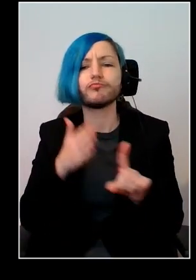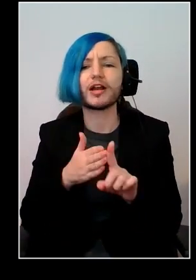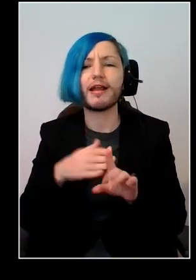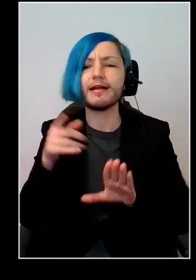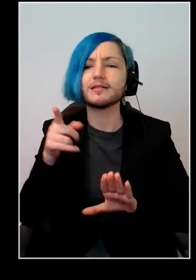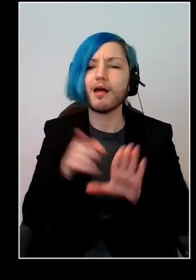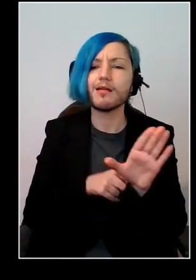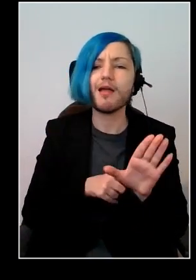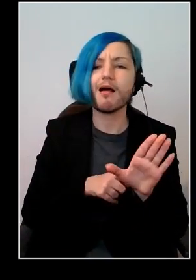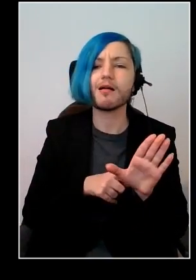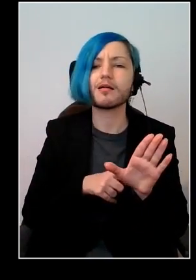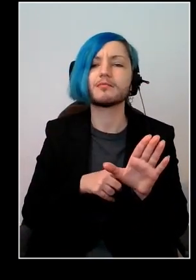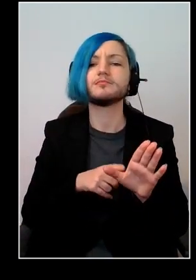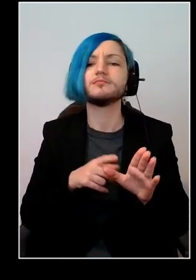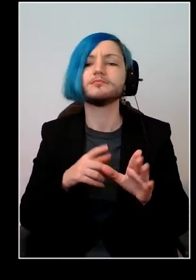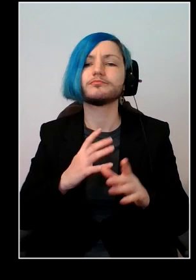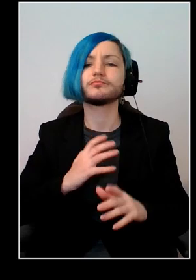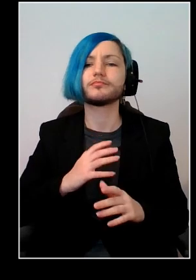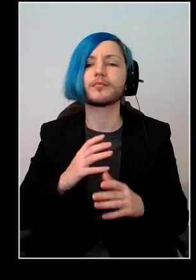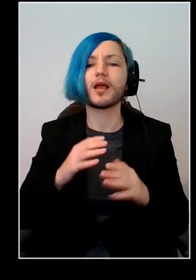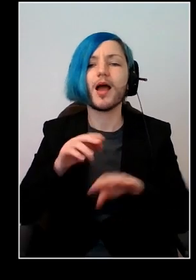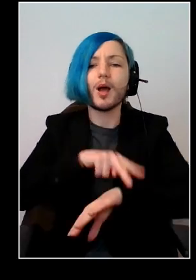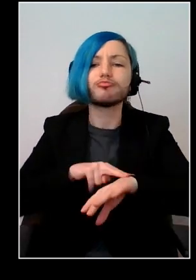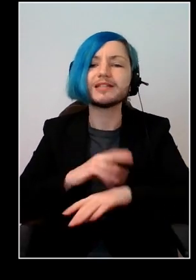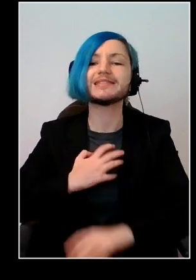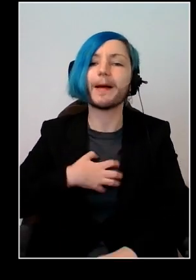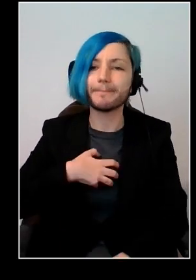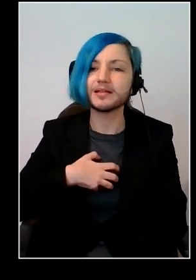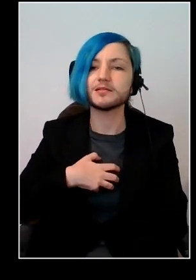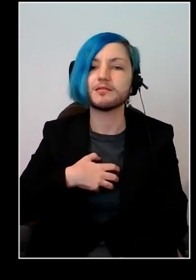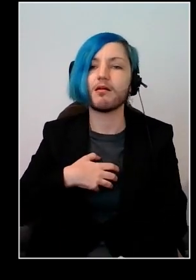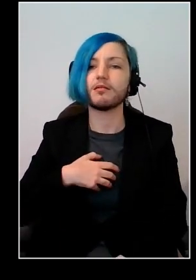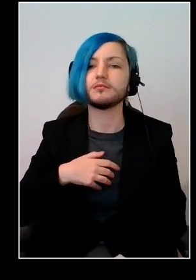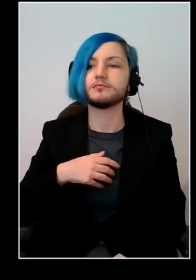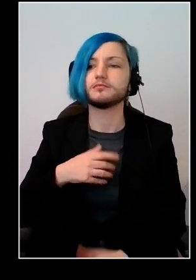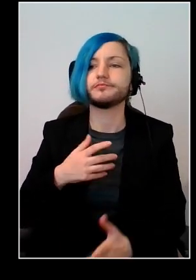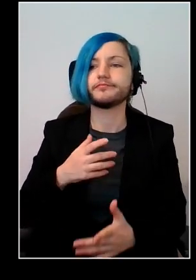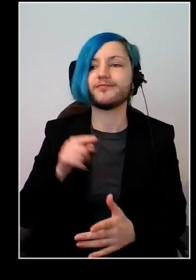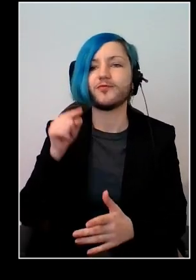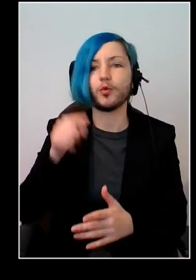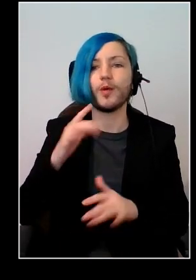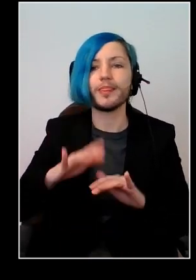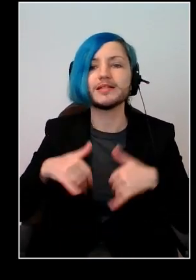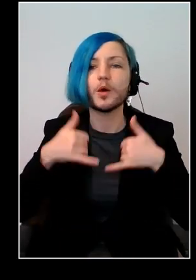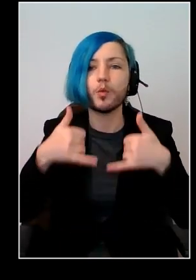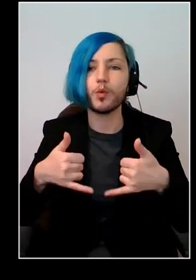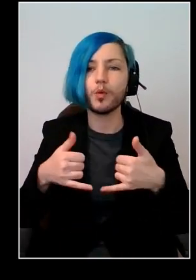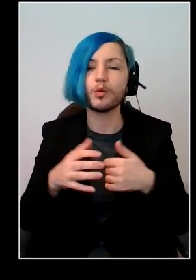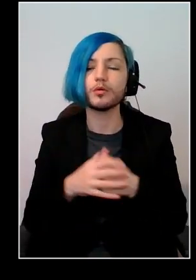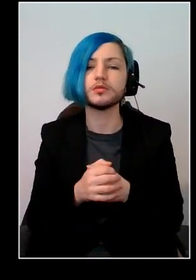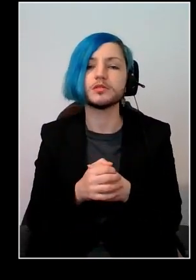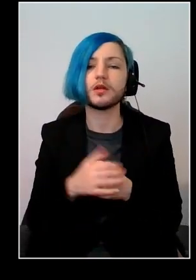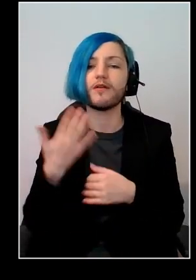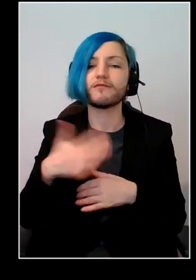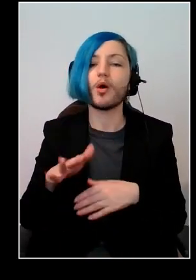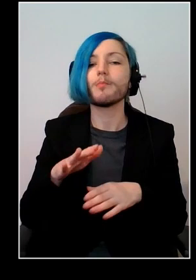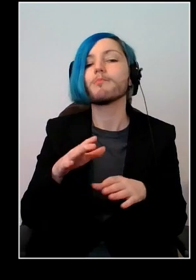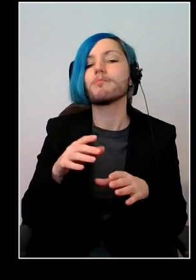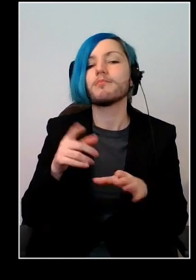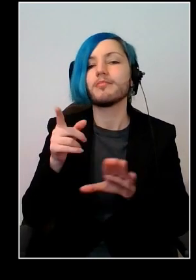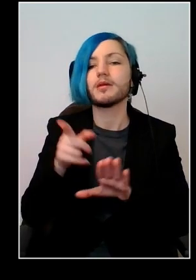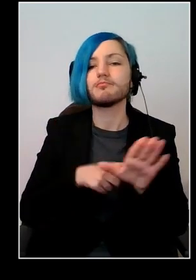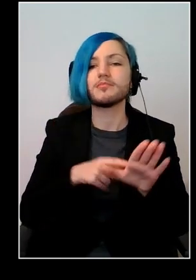apprentice ambassador to be chosen for this award, to come from our Young Apprentice